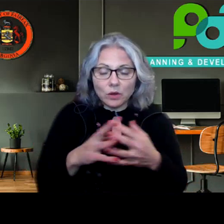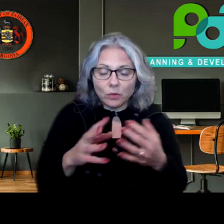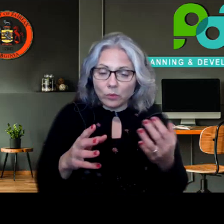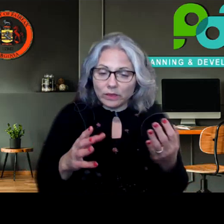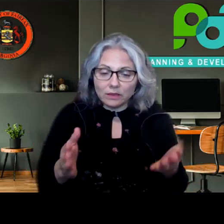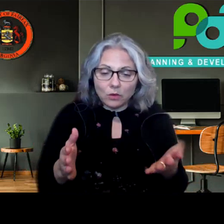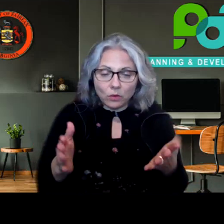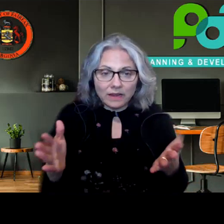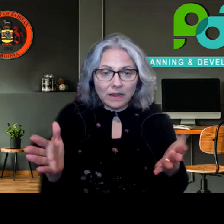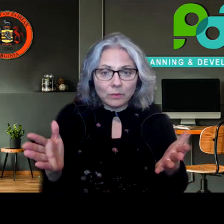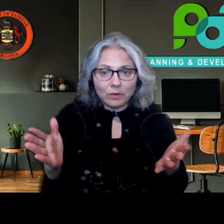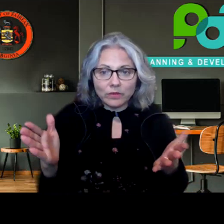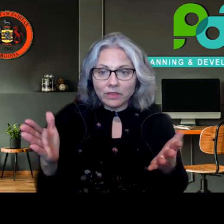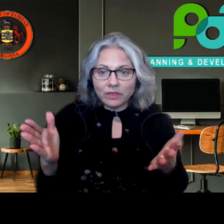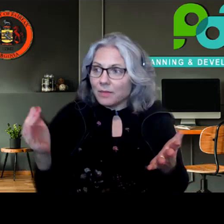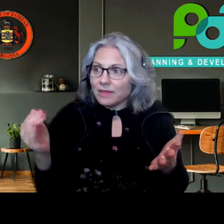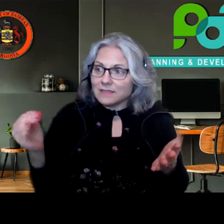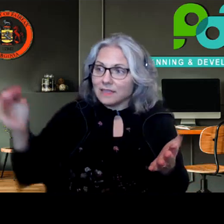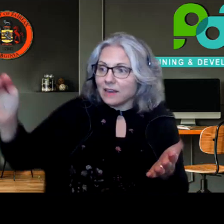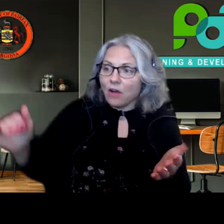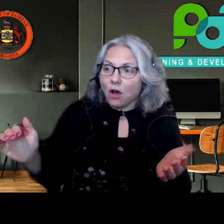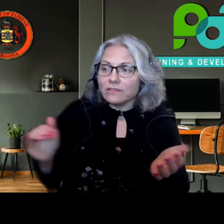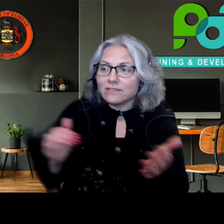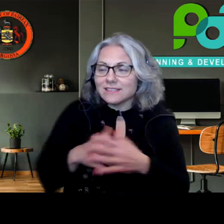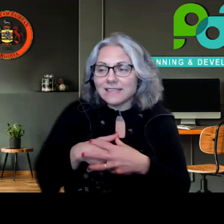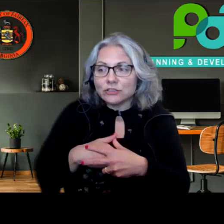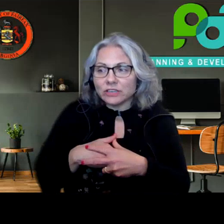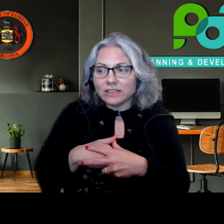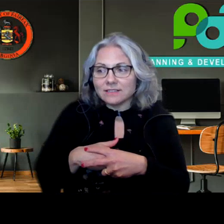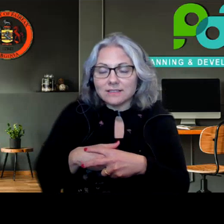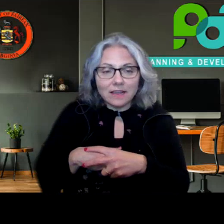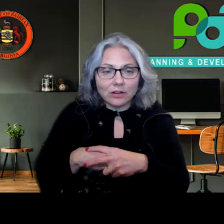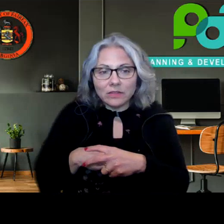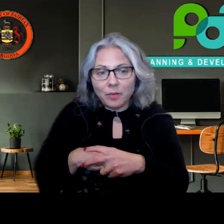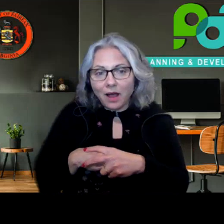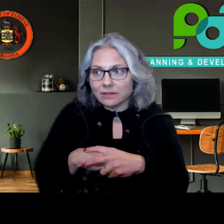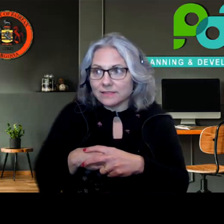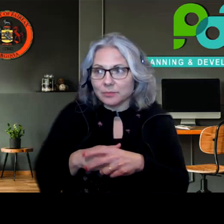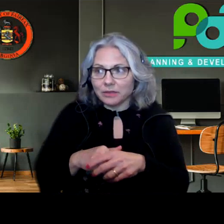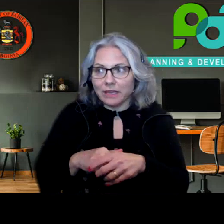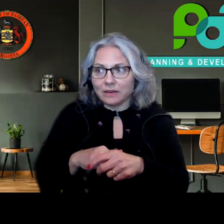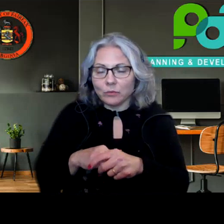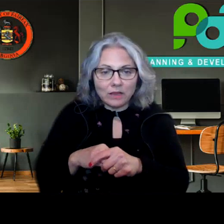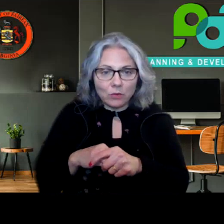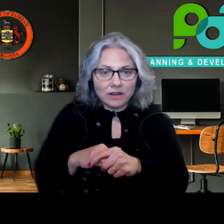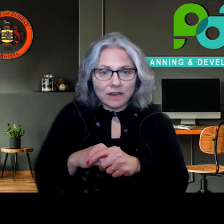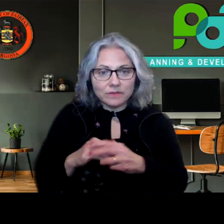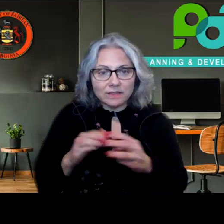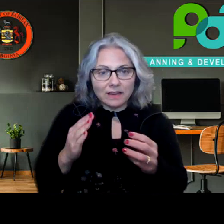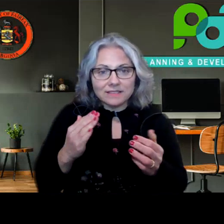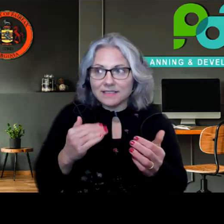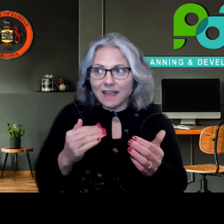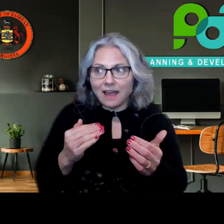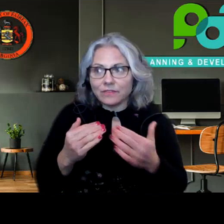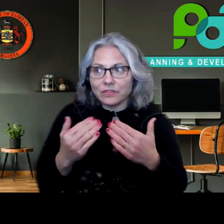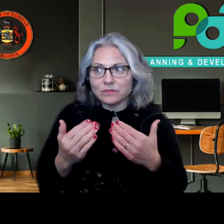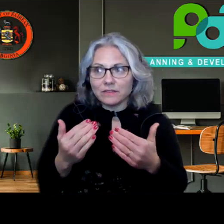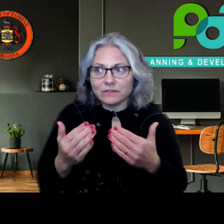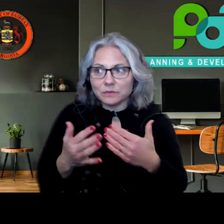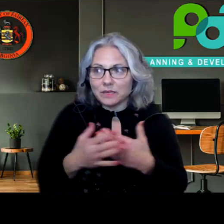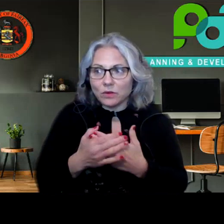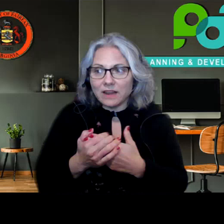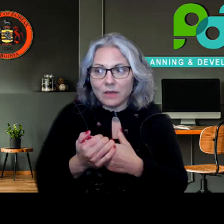and we coordinate with basically kind of all of the sections that are in the policy plan. We coordinate with kind of staff